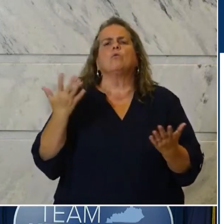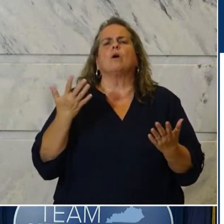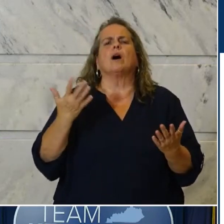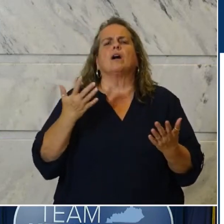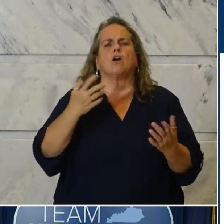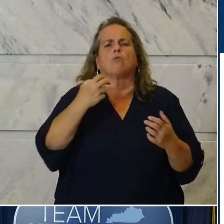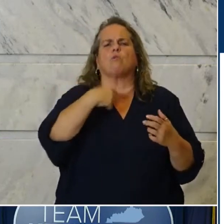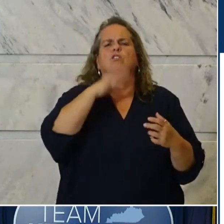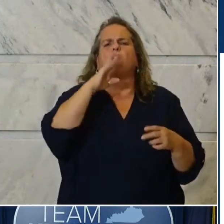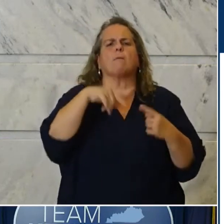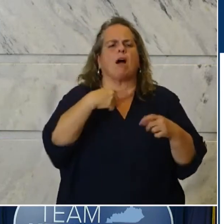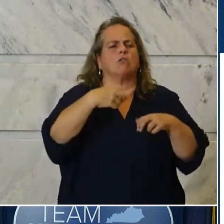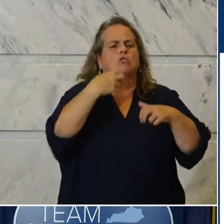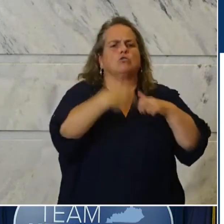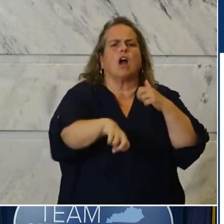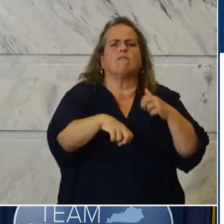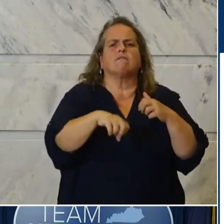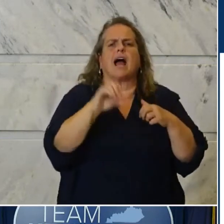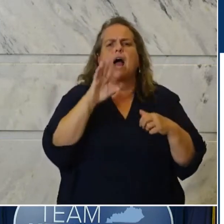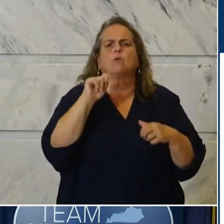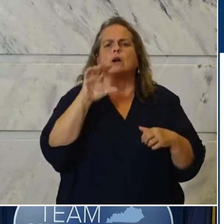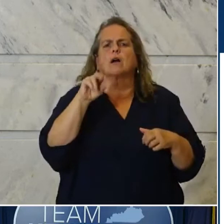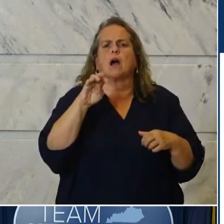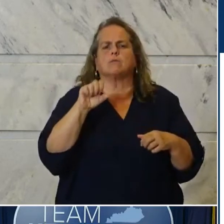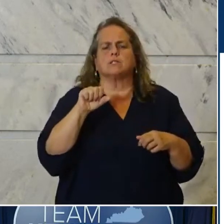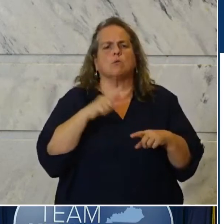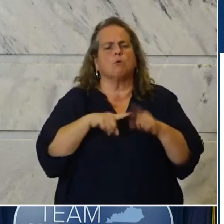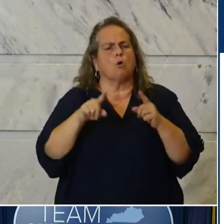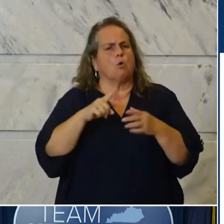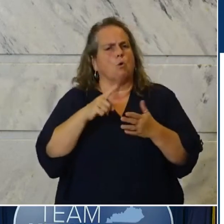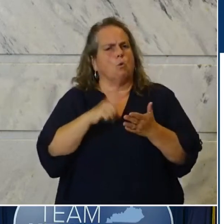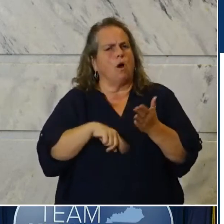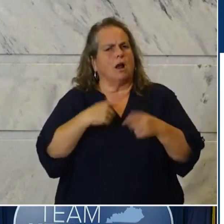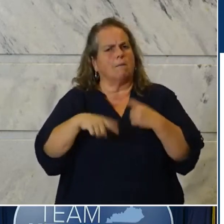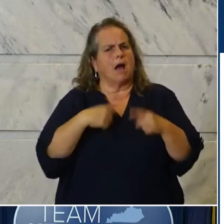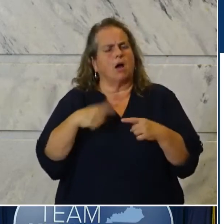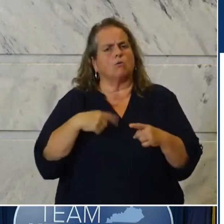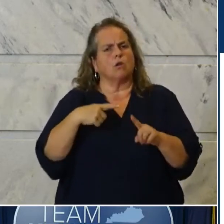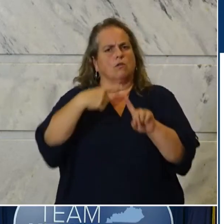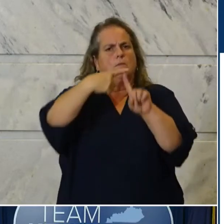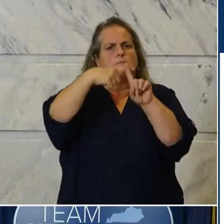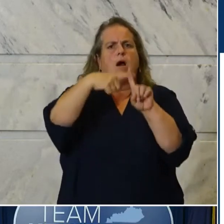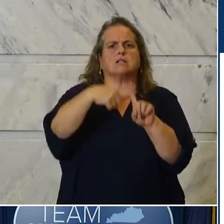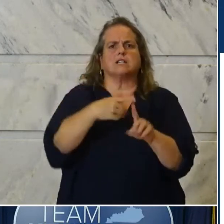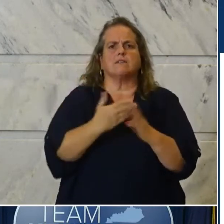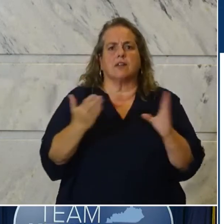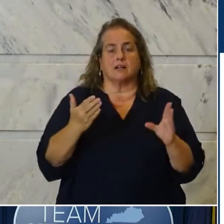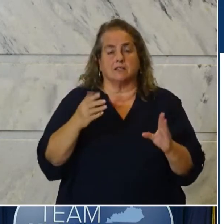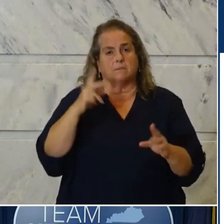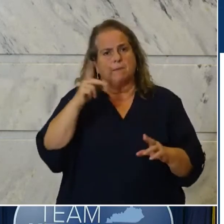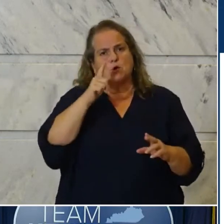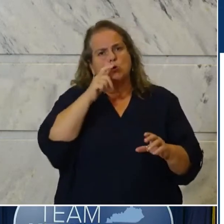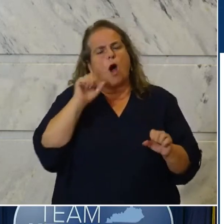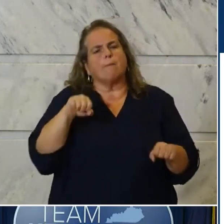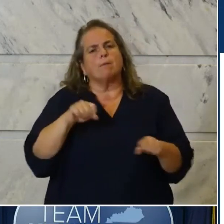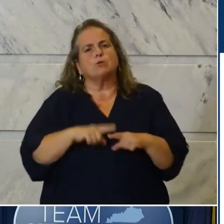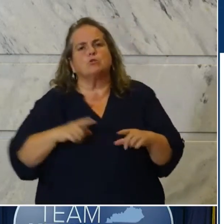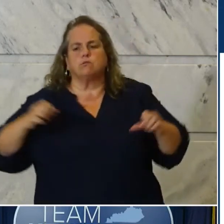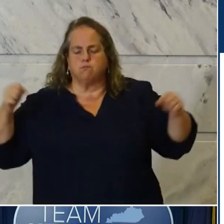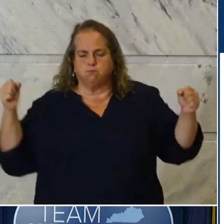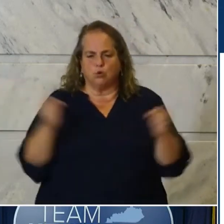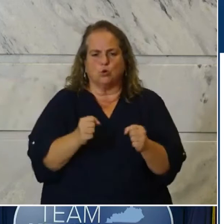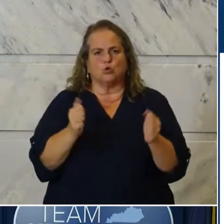outcomes of those that have gotten help, have pulled their families back together, have gotten their kids back with them, have rebuilt